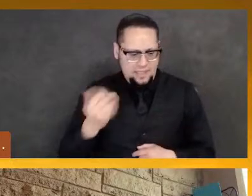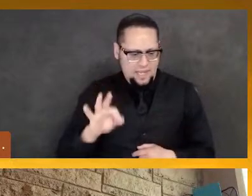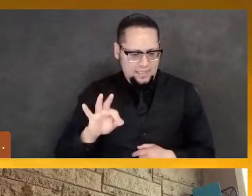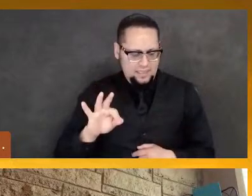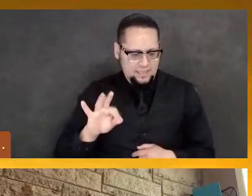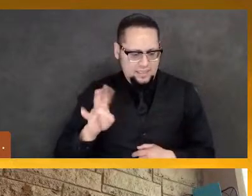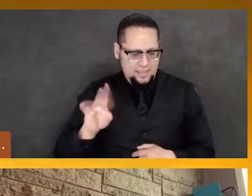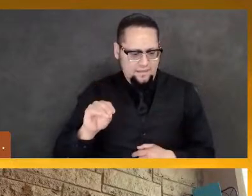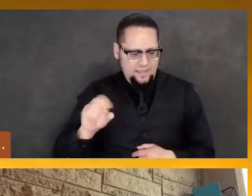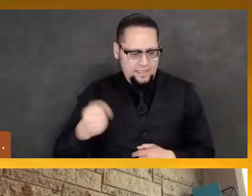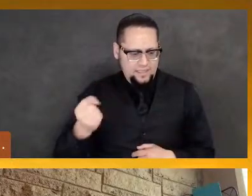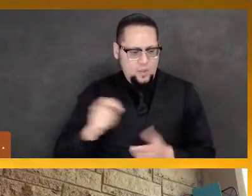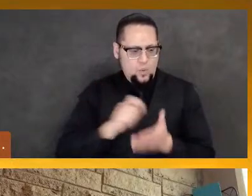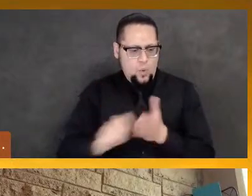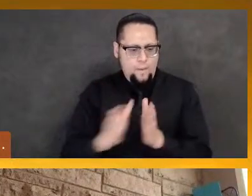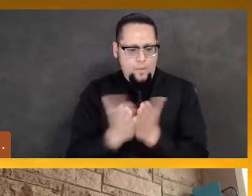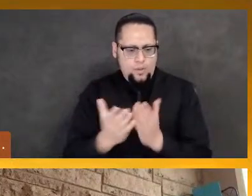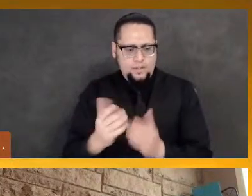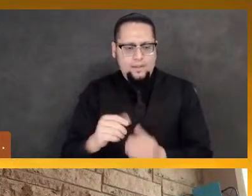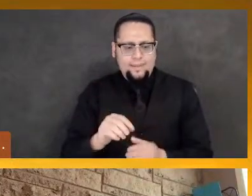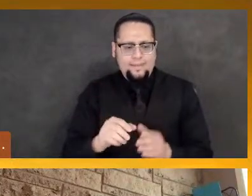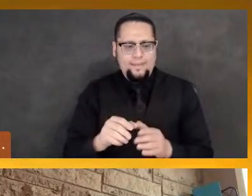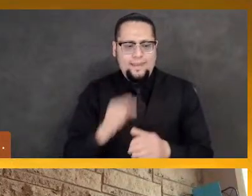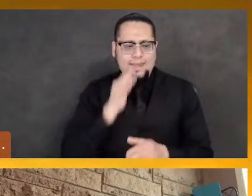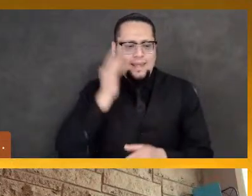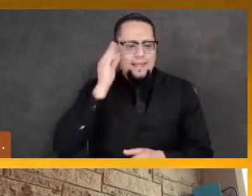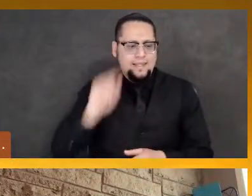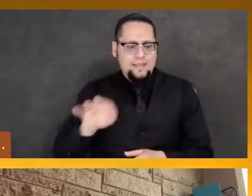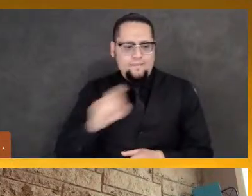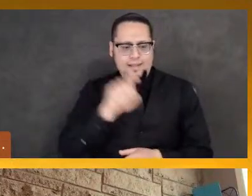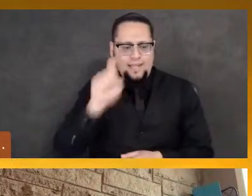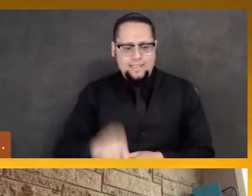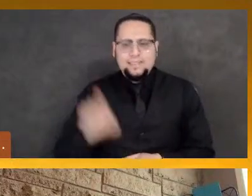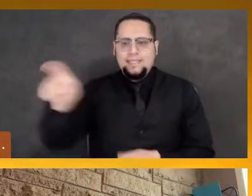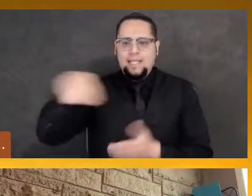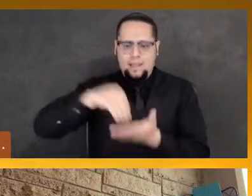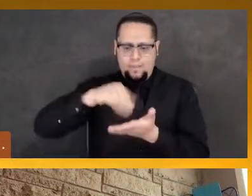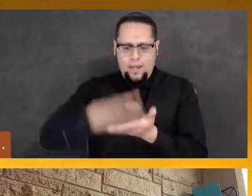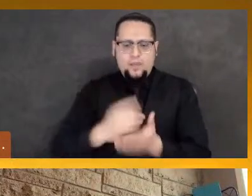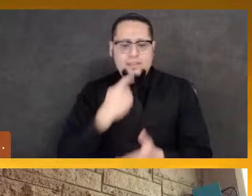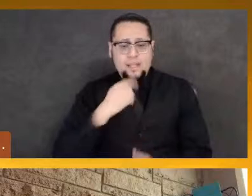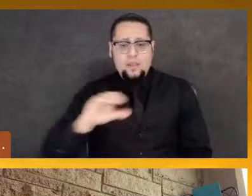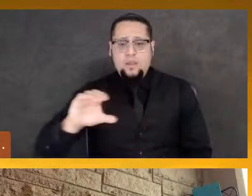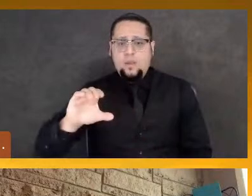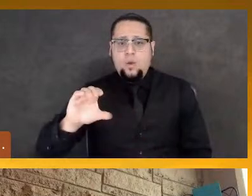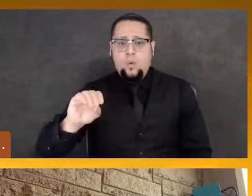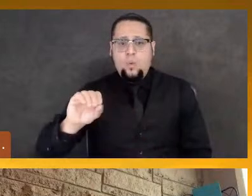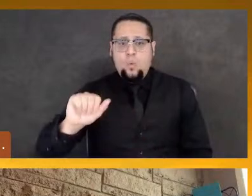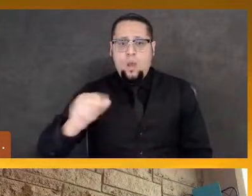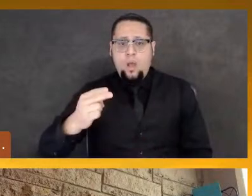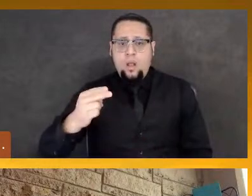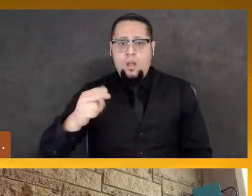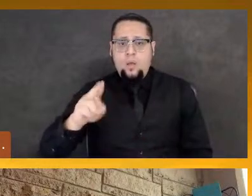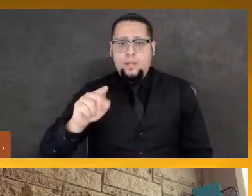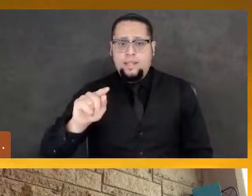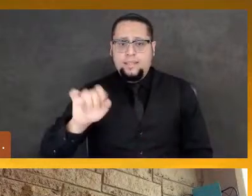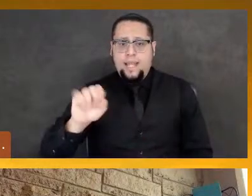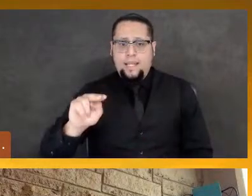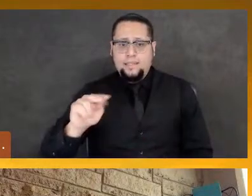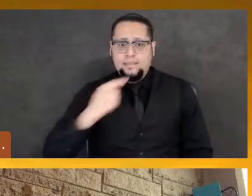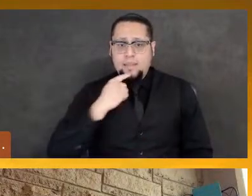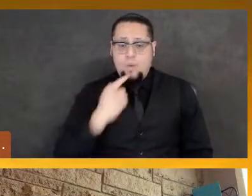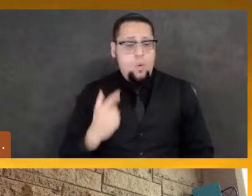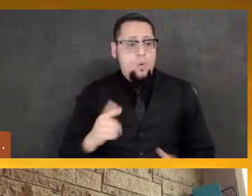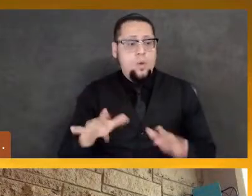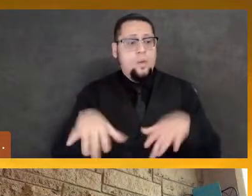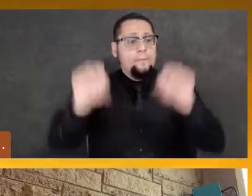book called The Indians of Texas, where he said that we were no longer here. The Coitecans didn't exist anymore. But he never went to the